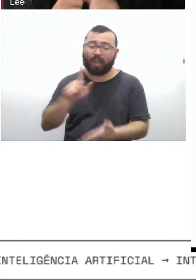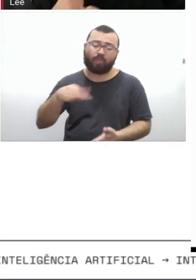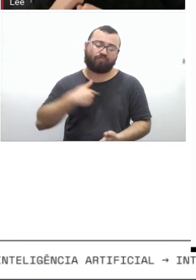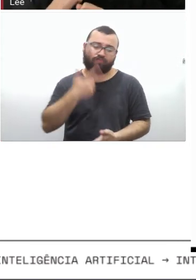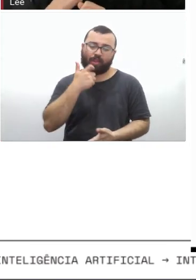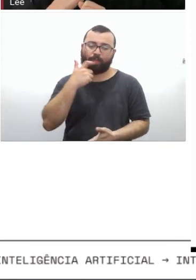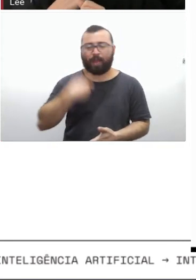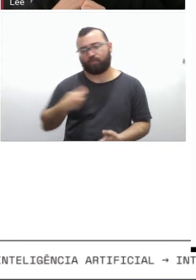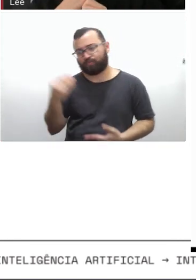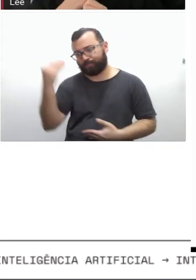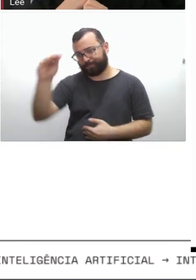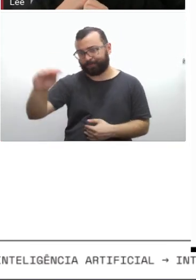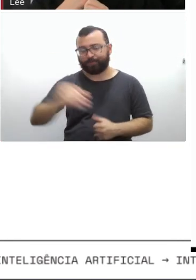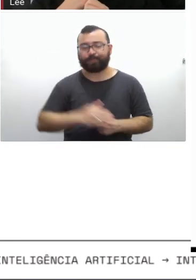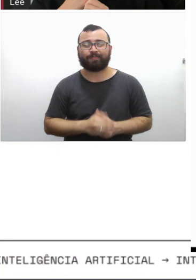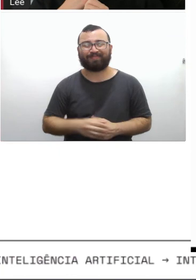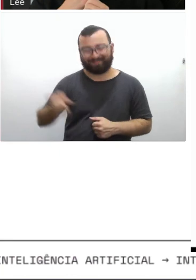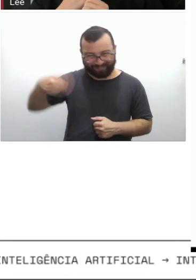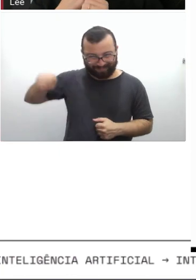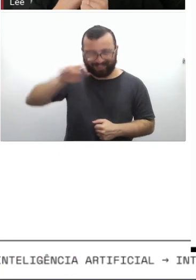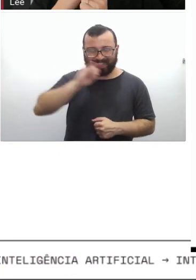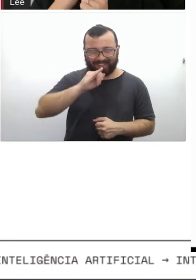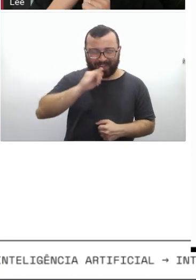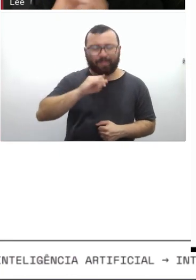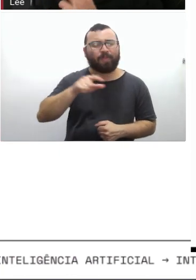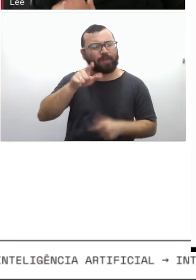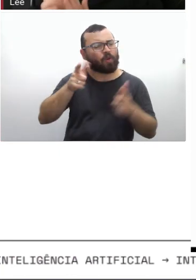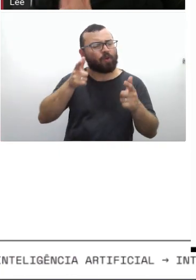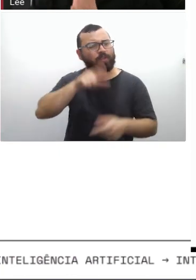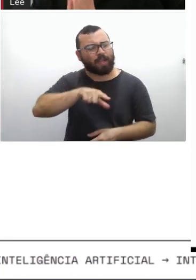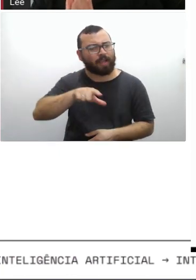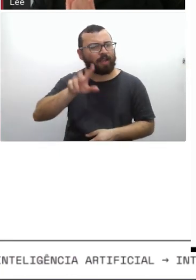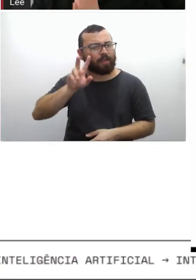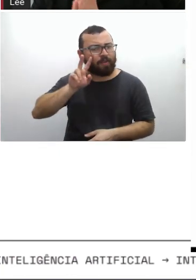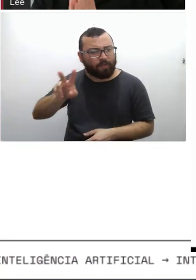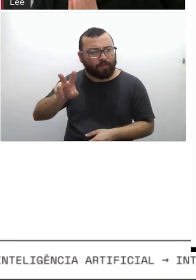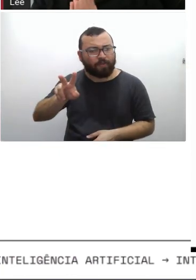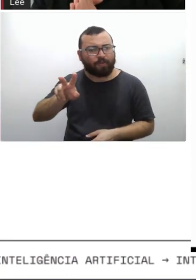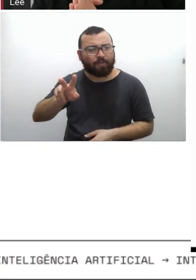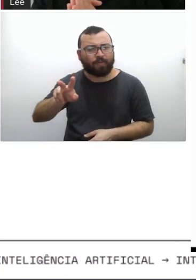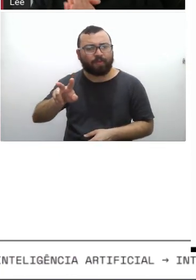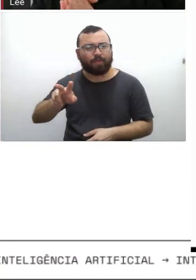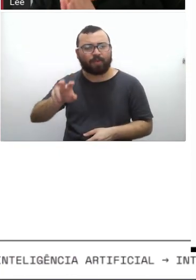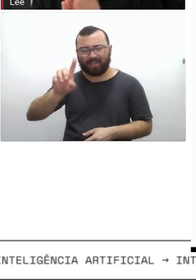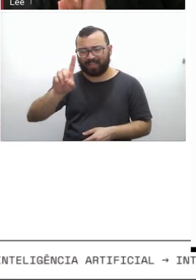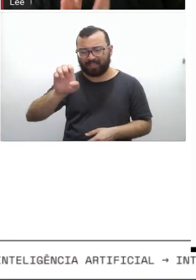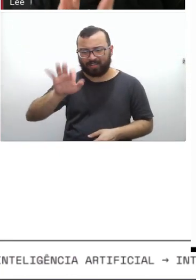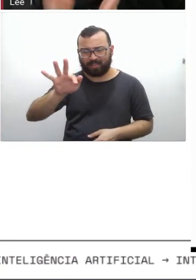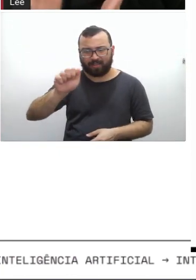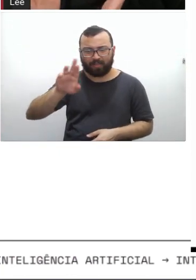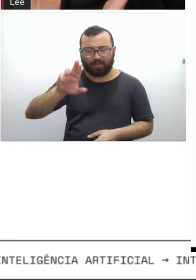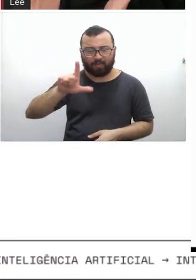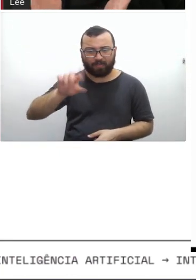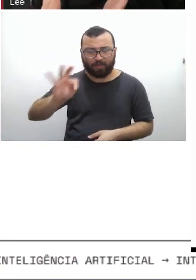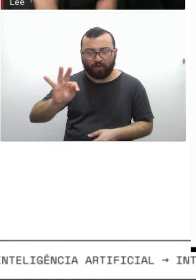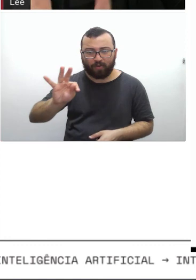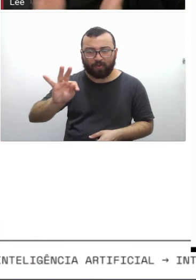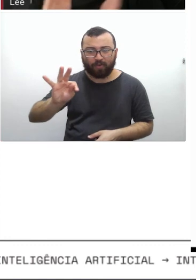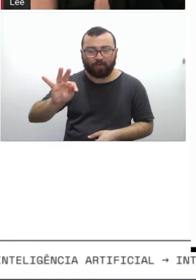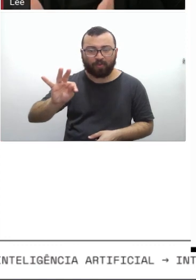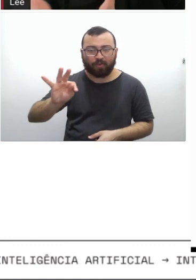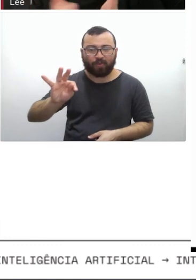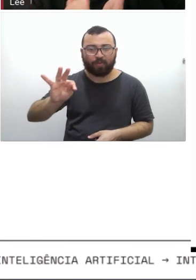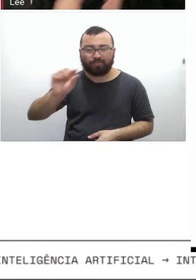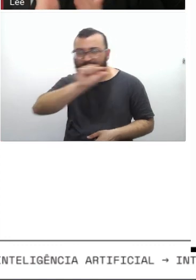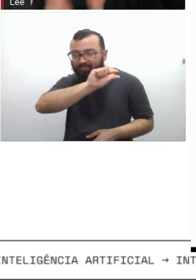red. So in this example, you can see that the default global welcome intent had 13 matches in orange